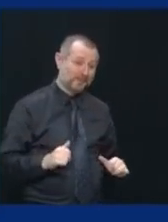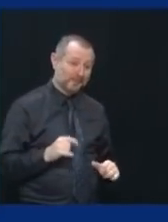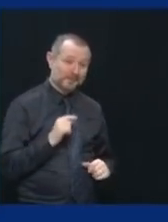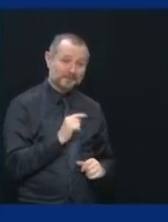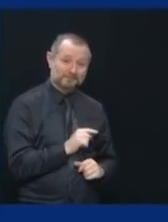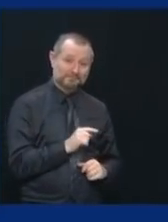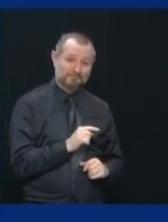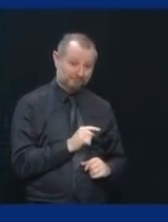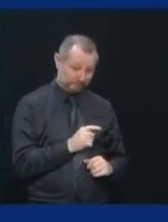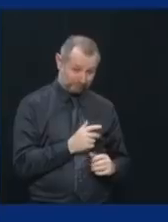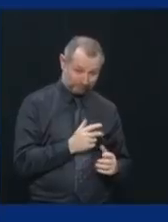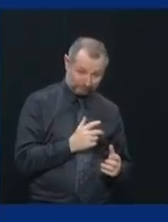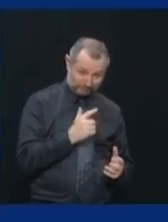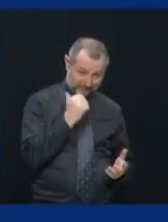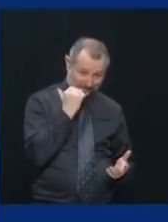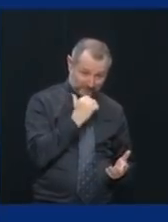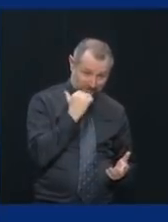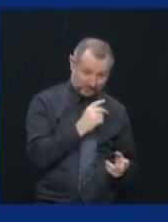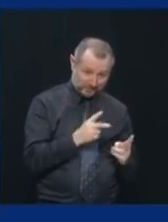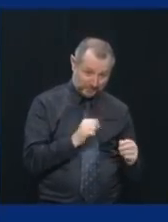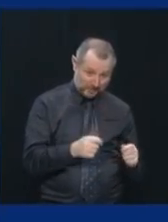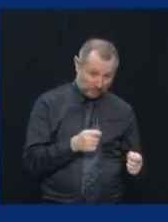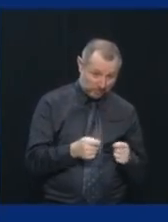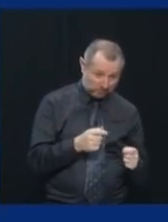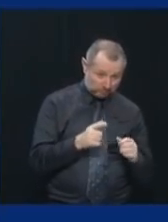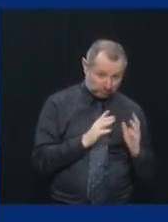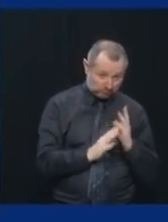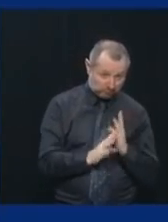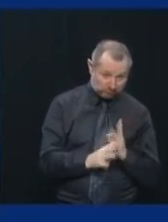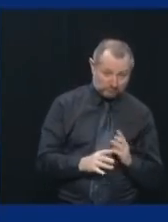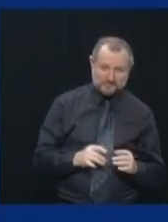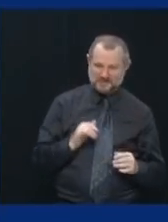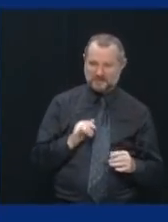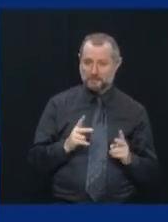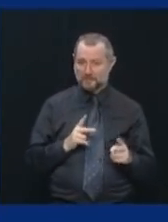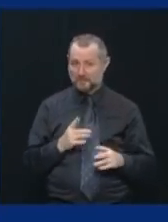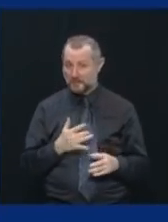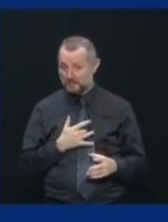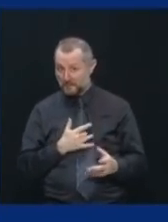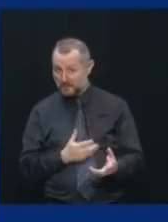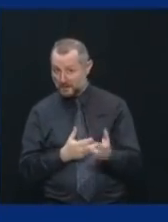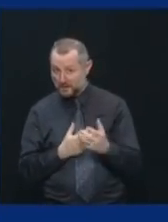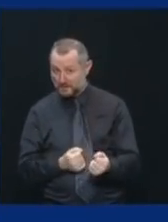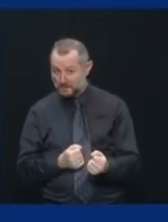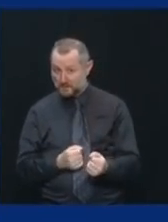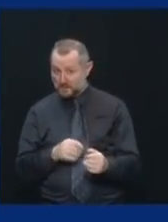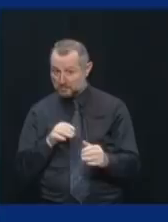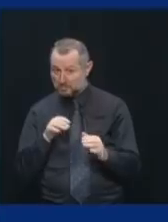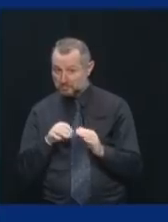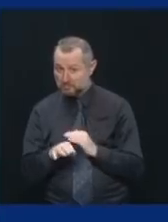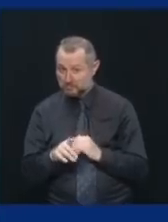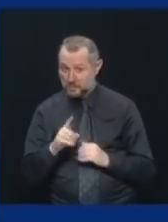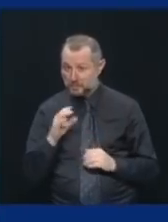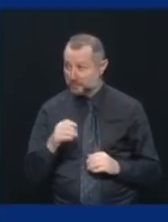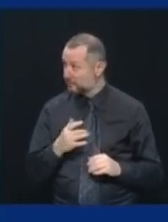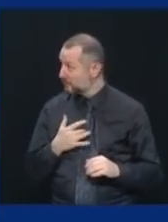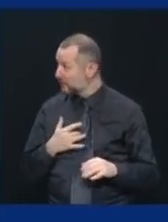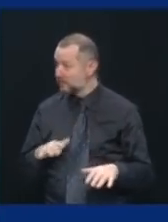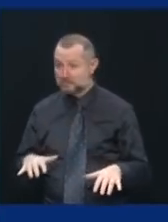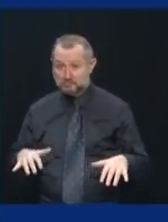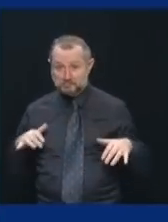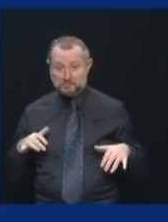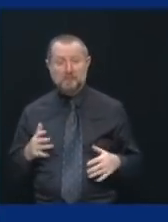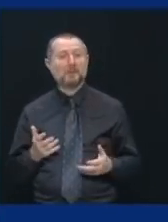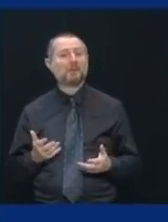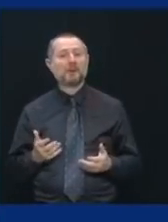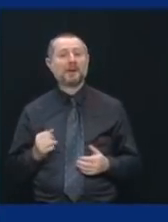practical point of view. Would I go see a play and sit in a playhouse with 150 people? If